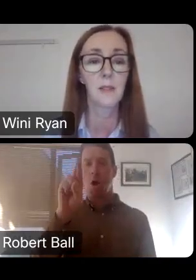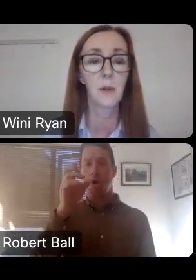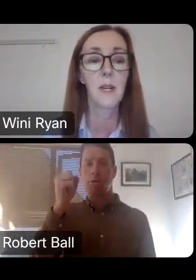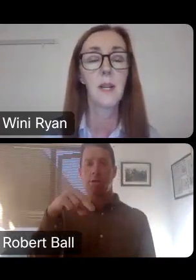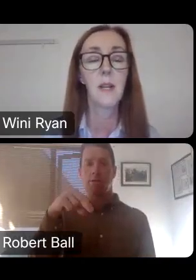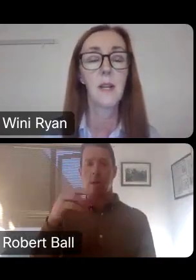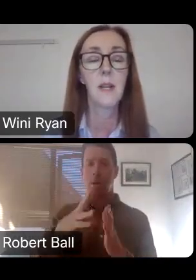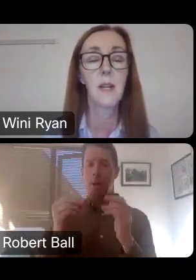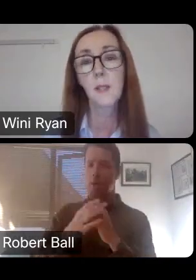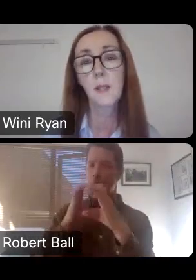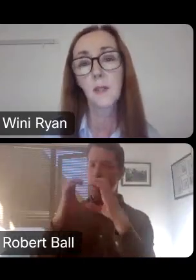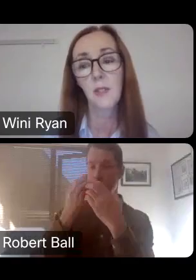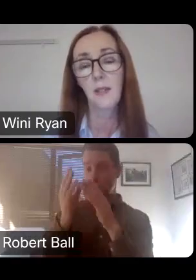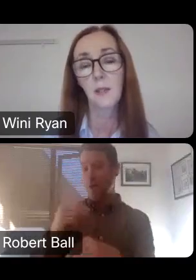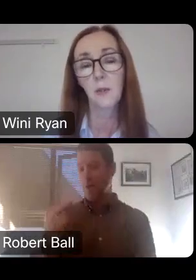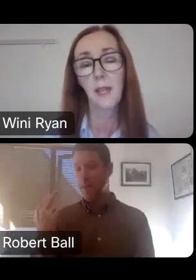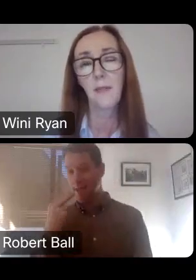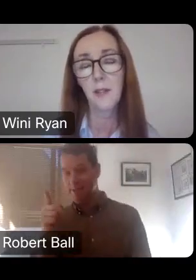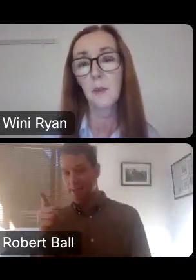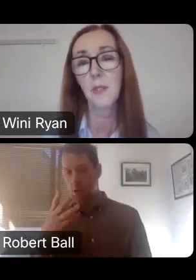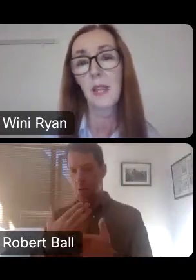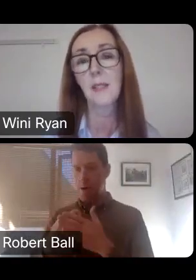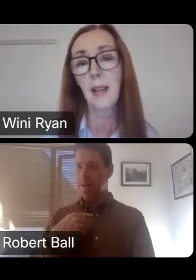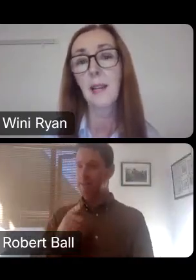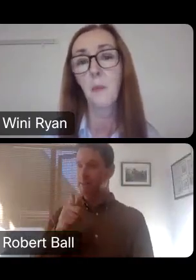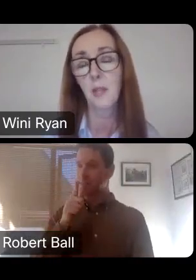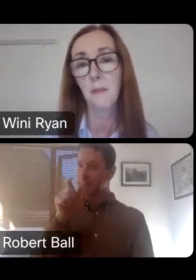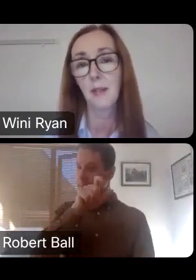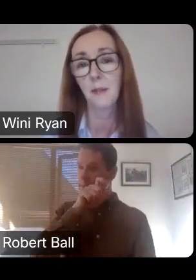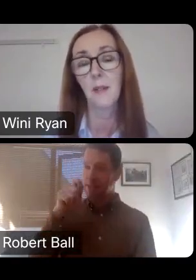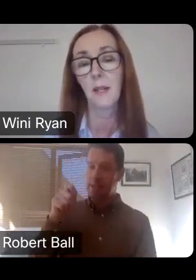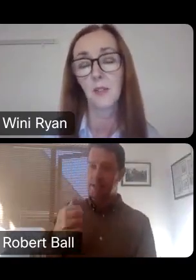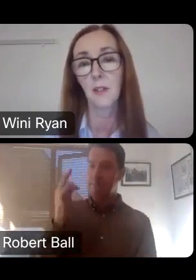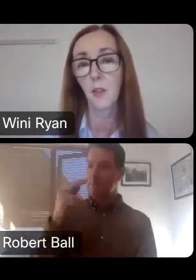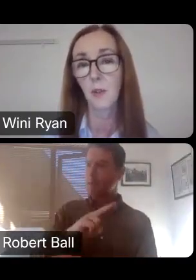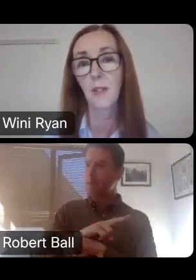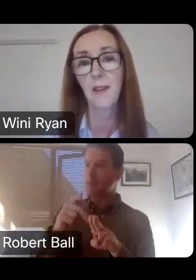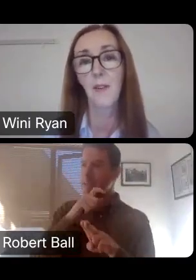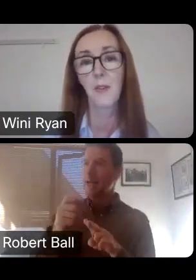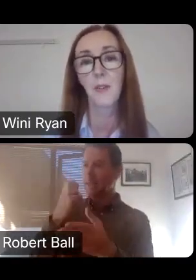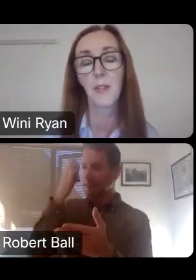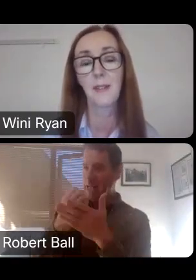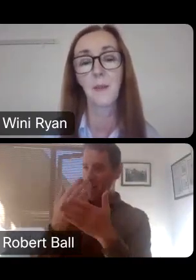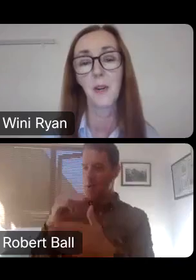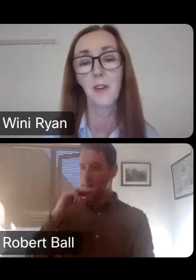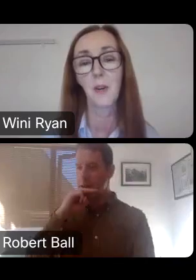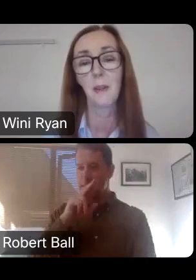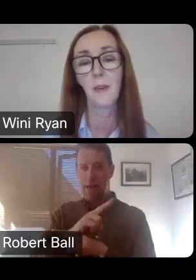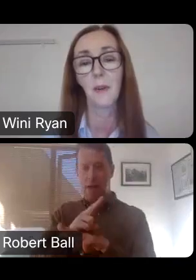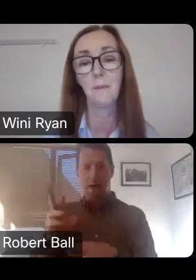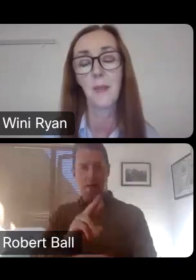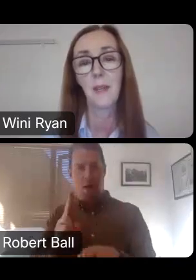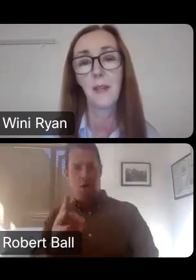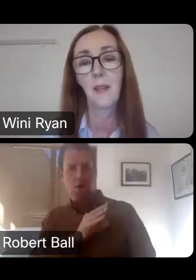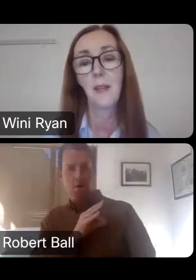nicely. So there's what the speaker says. So if I don't say exactly what I mean, well, that's not good for understanding where you're coming